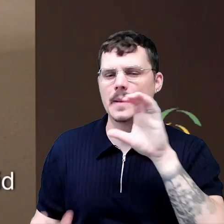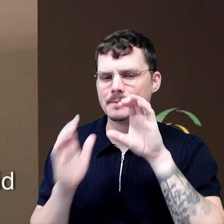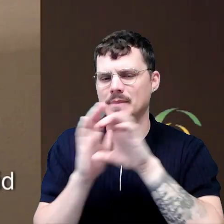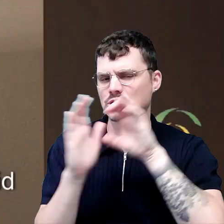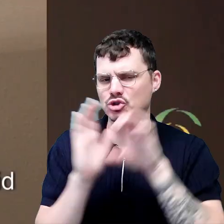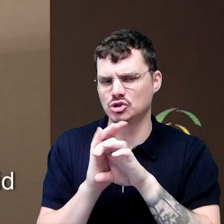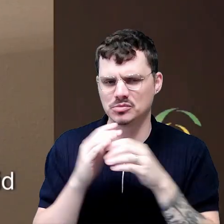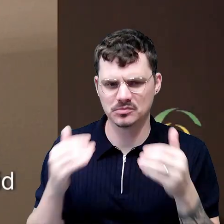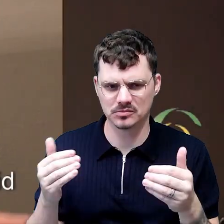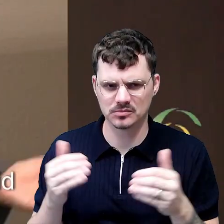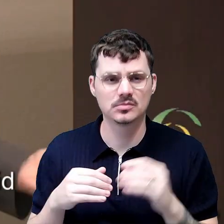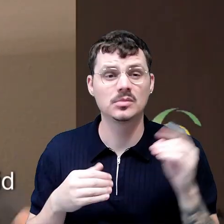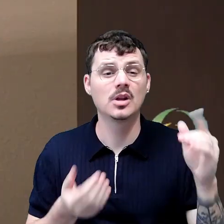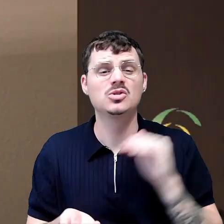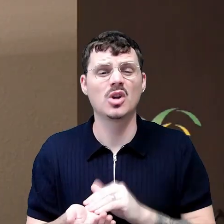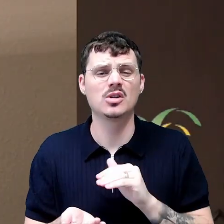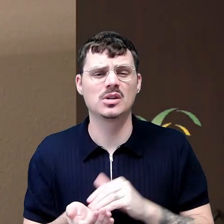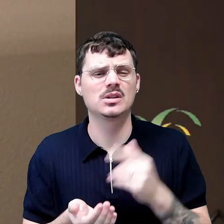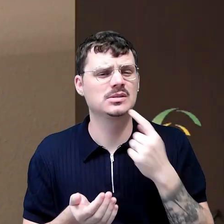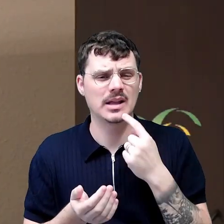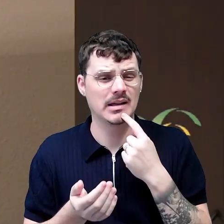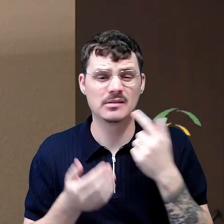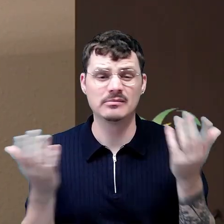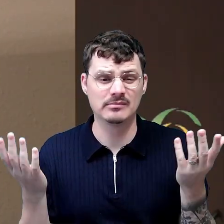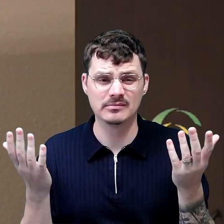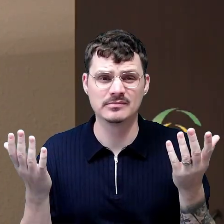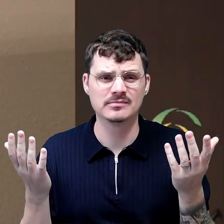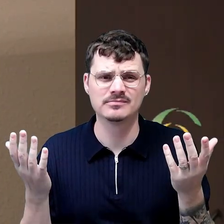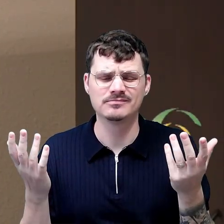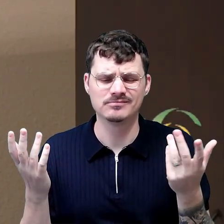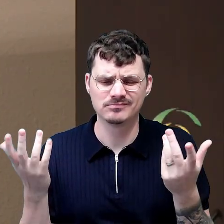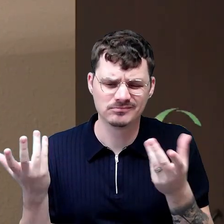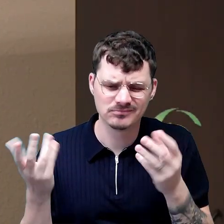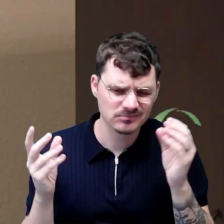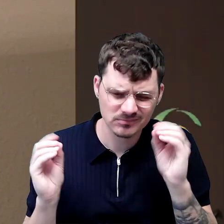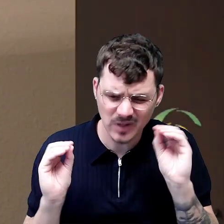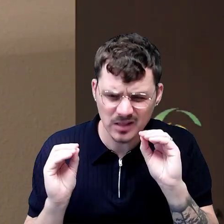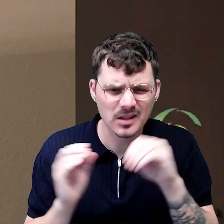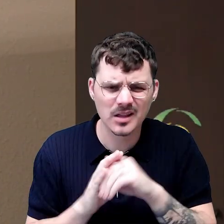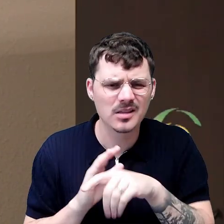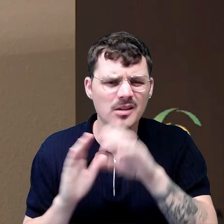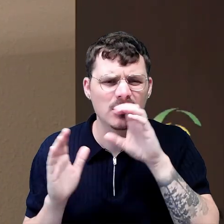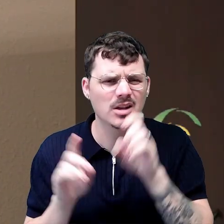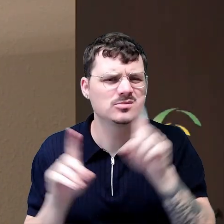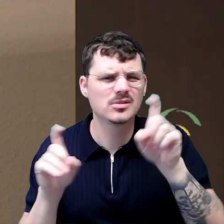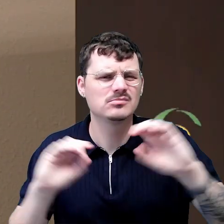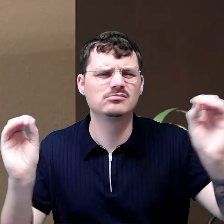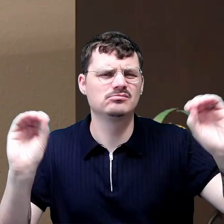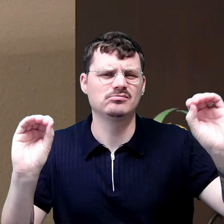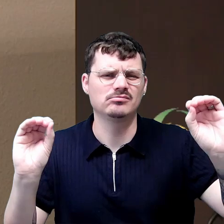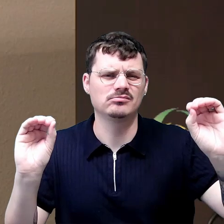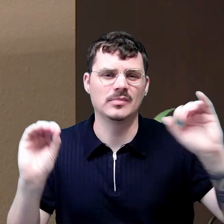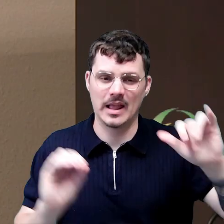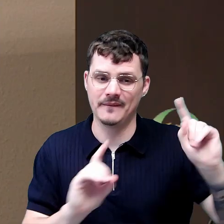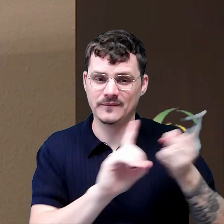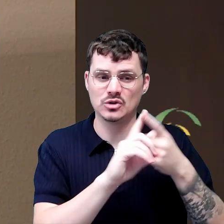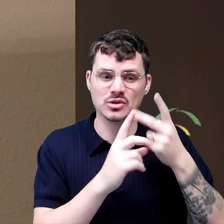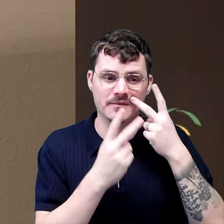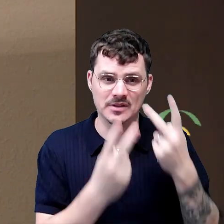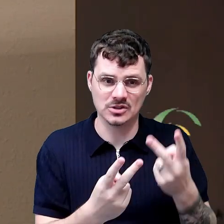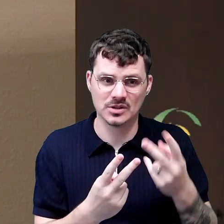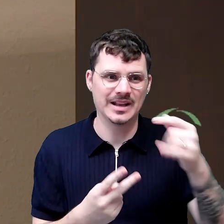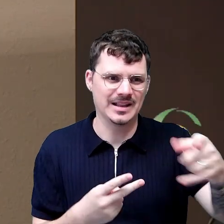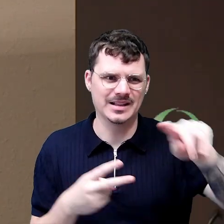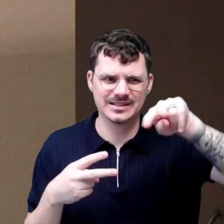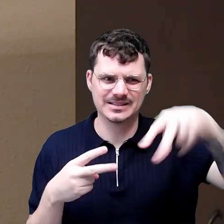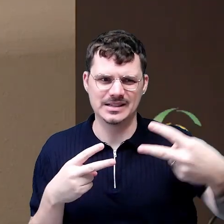imaging, and the primary care said that they were unremarkable. And this was in the first visit, and here we're